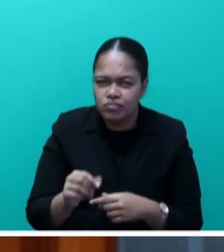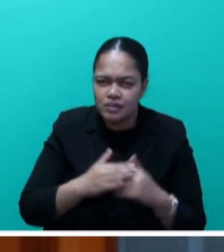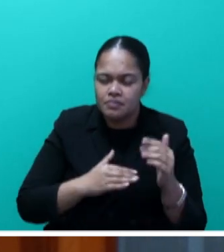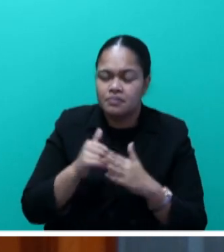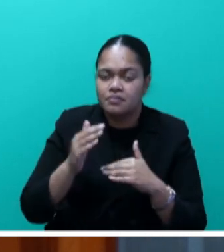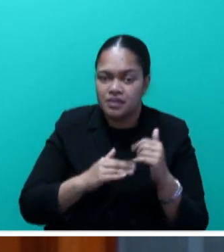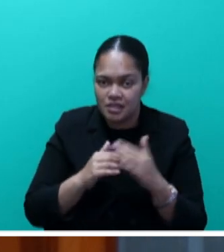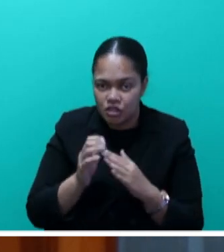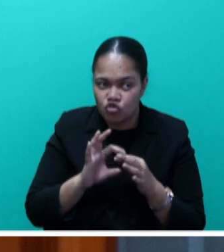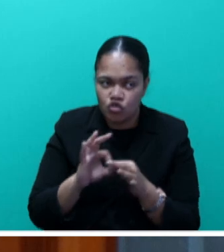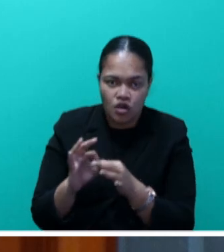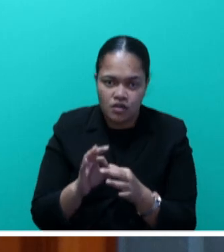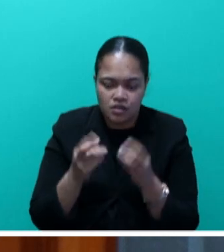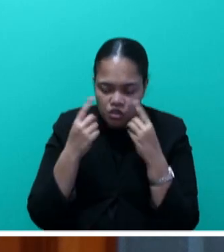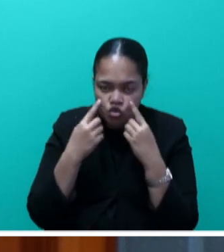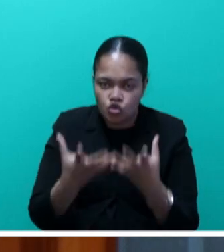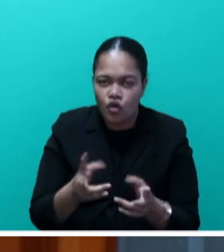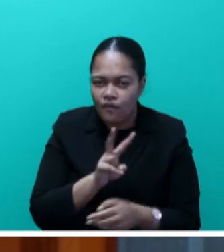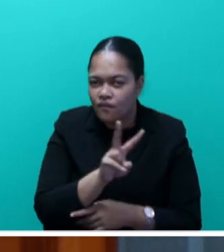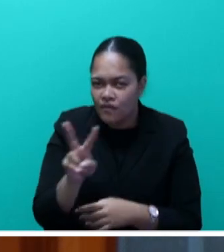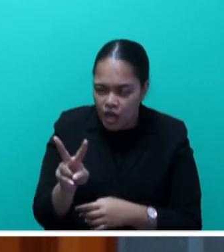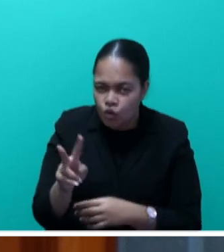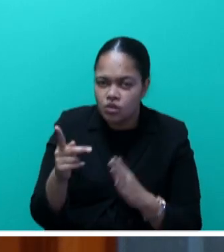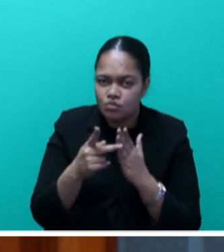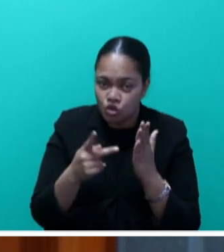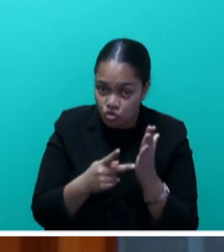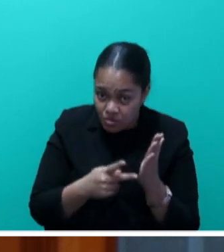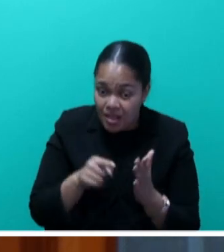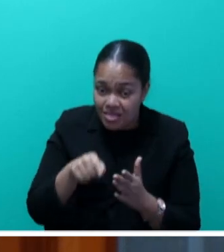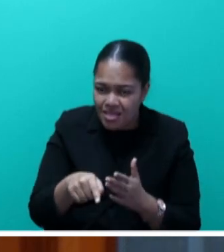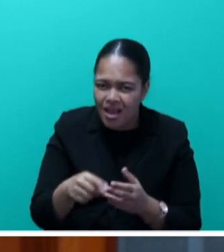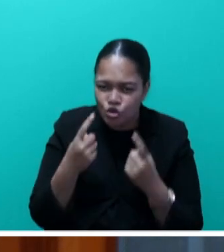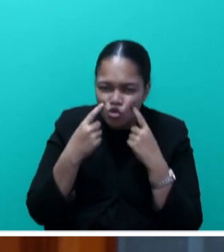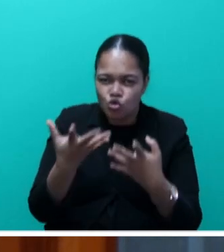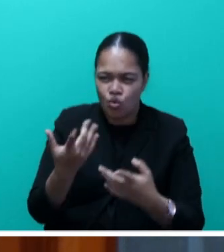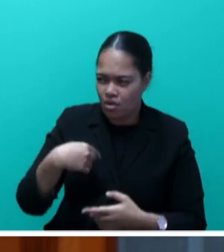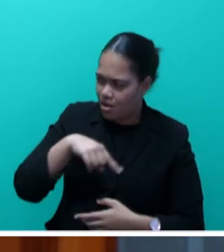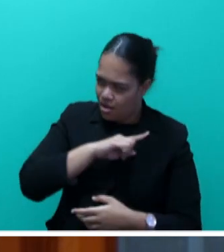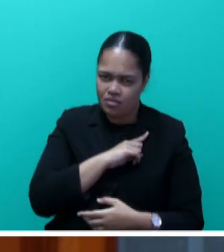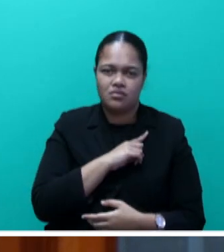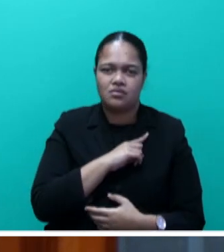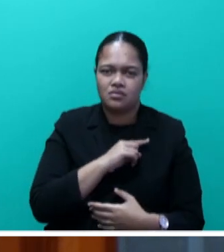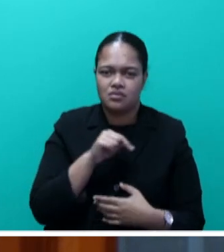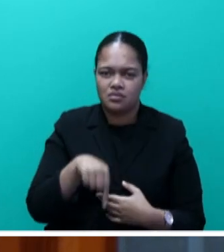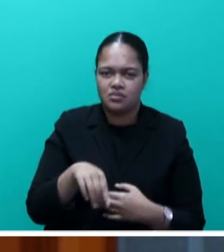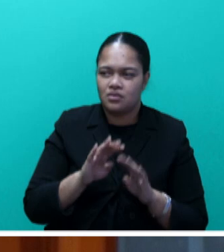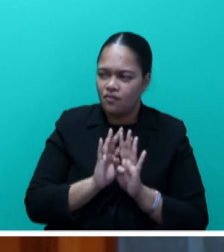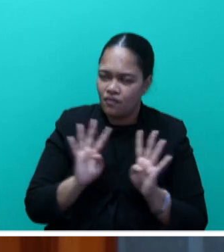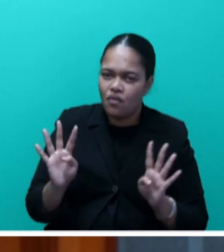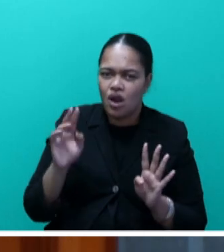relations that demonstrate the values and principles that speak of us as a foreign nation. Further,